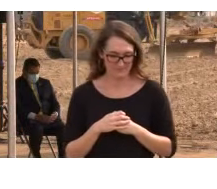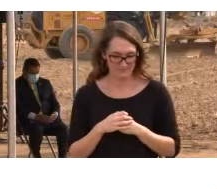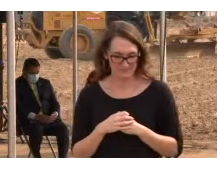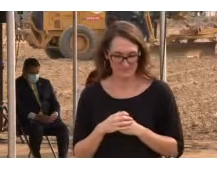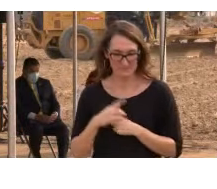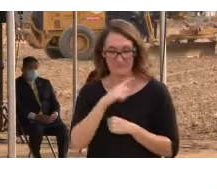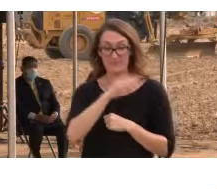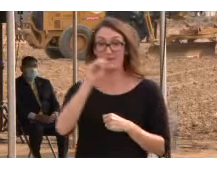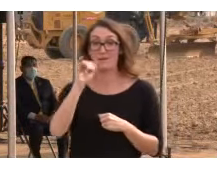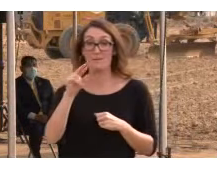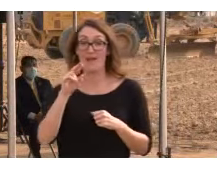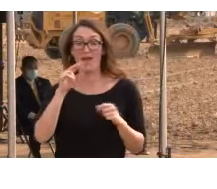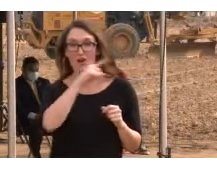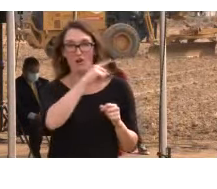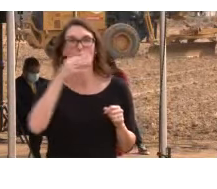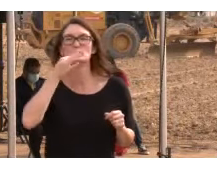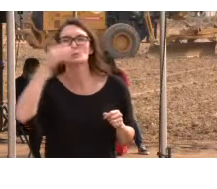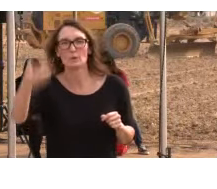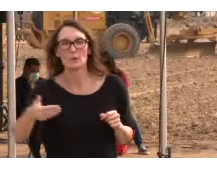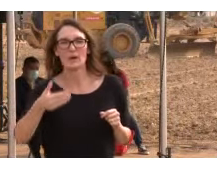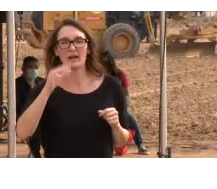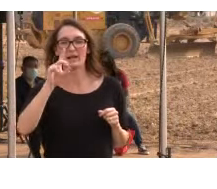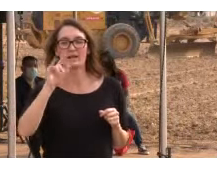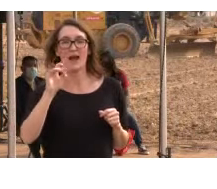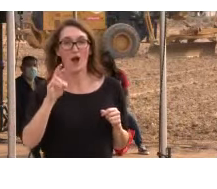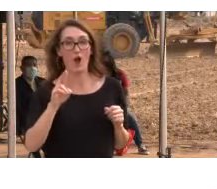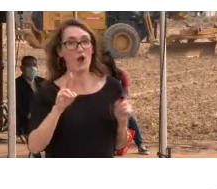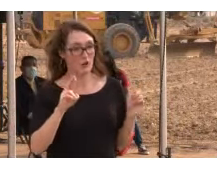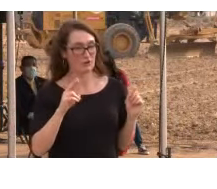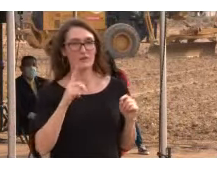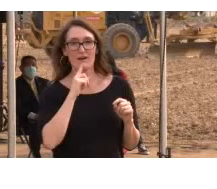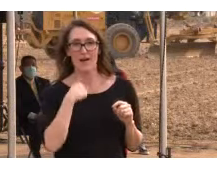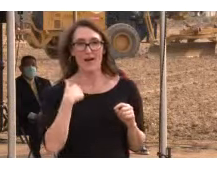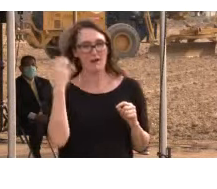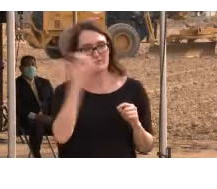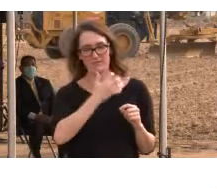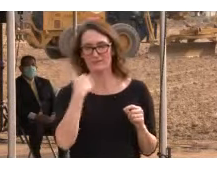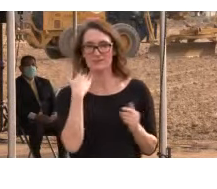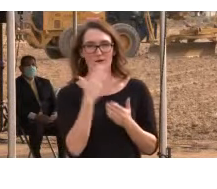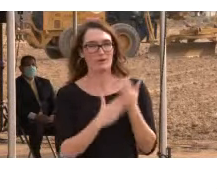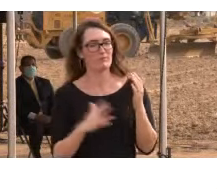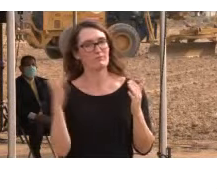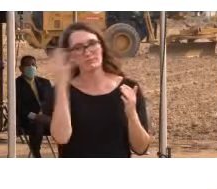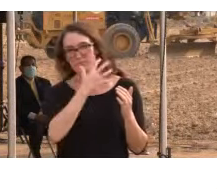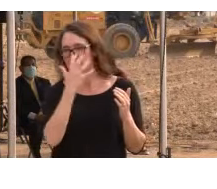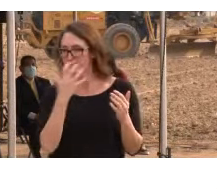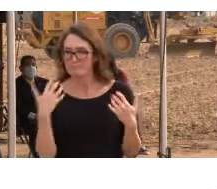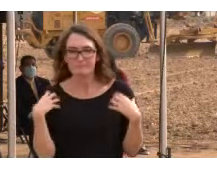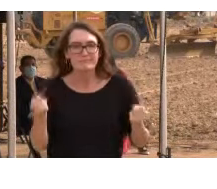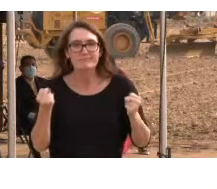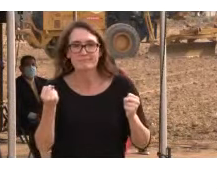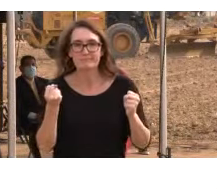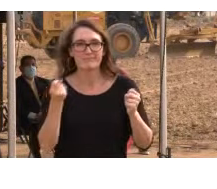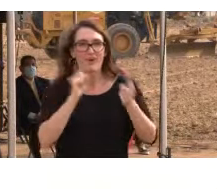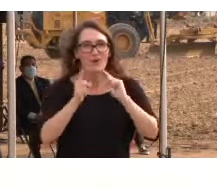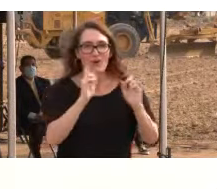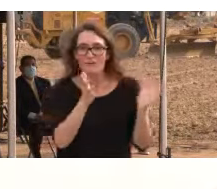Mayor-elect Dyer, I can tell you that I've had some courageous conversations with some folks in this